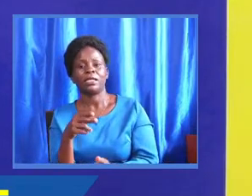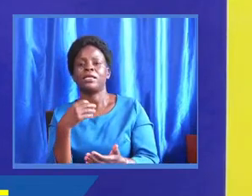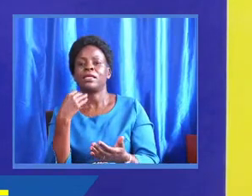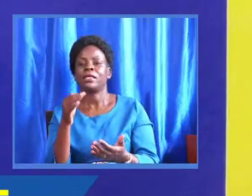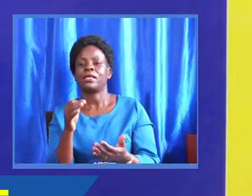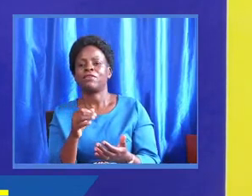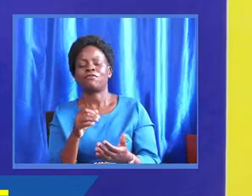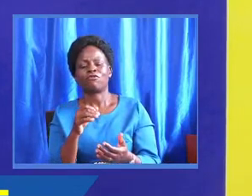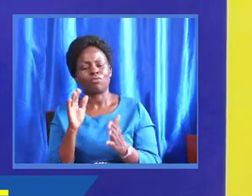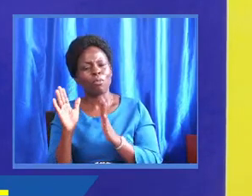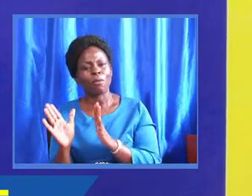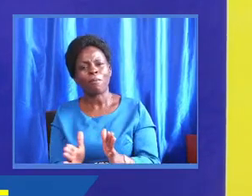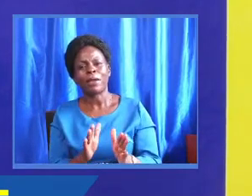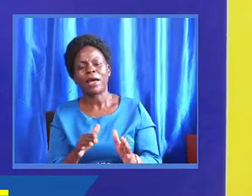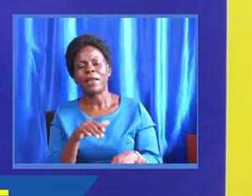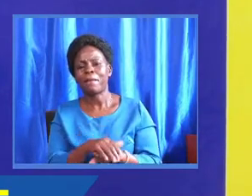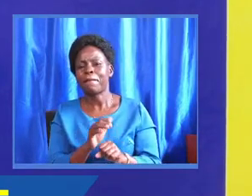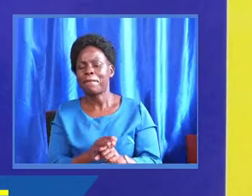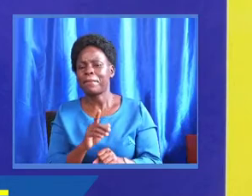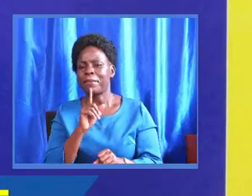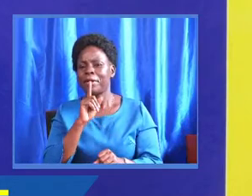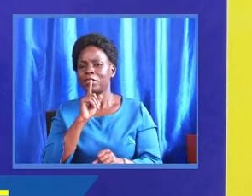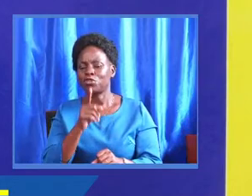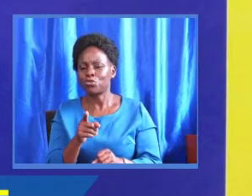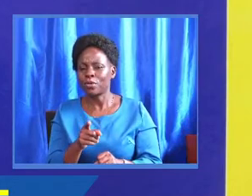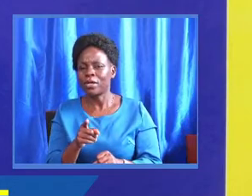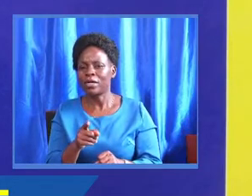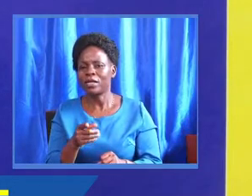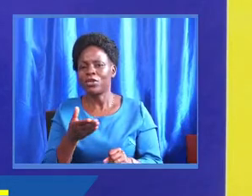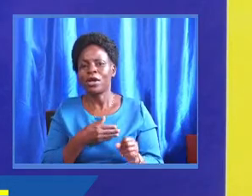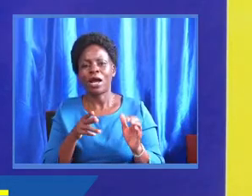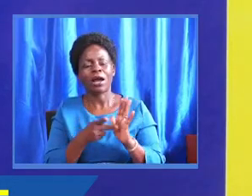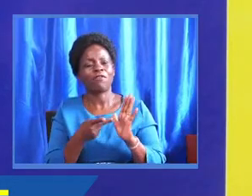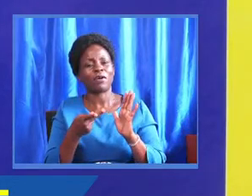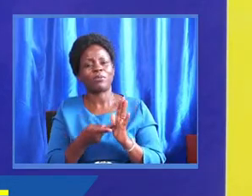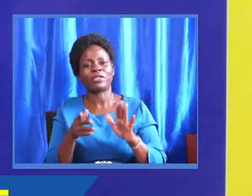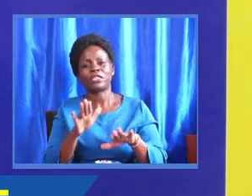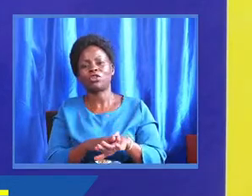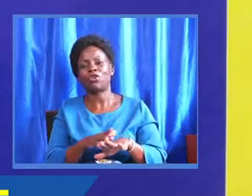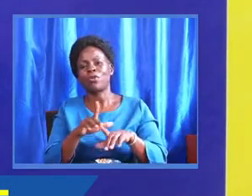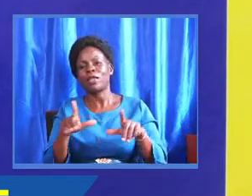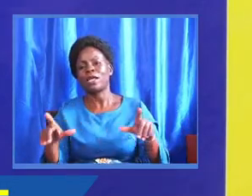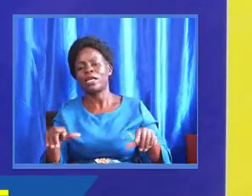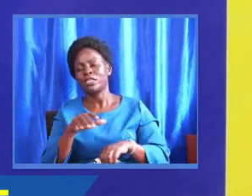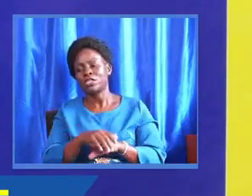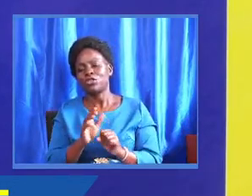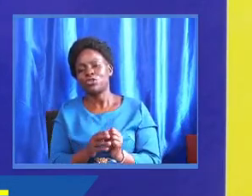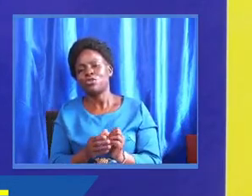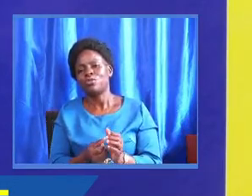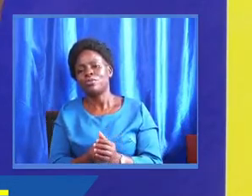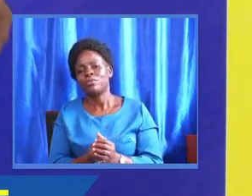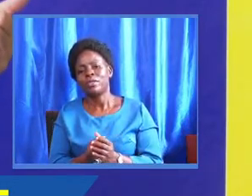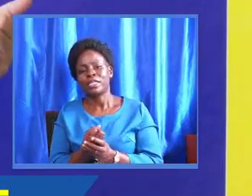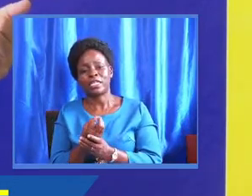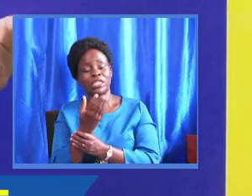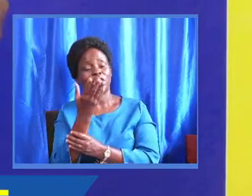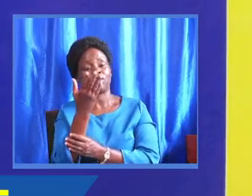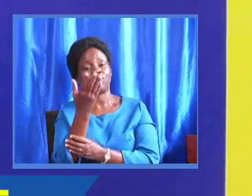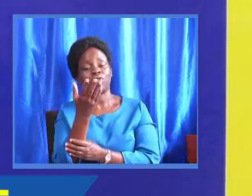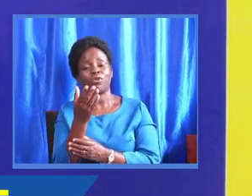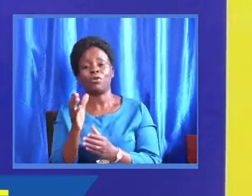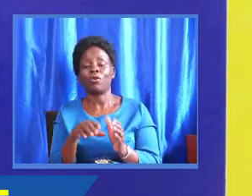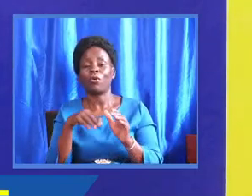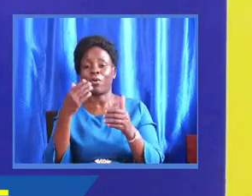you make sure that you have a project for the land to make it grow, either in terms of agriculture